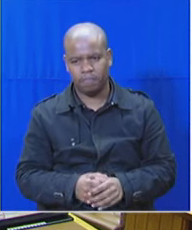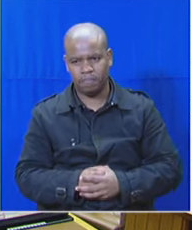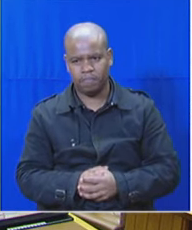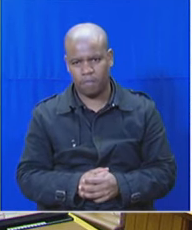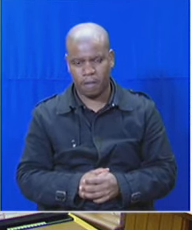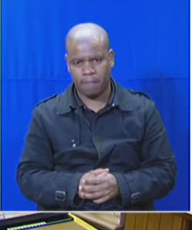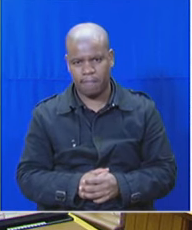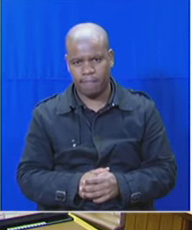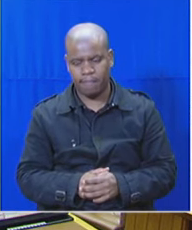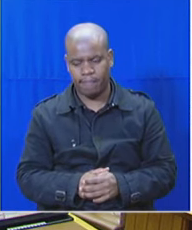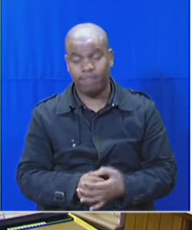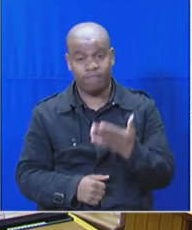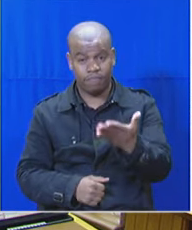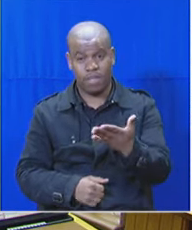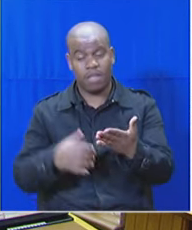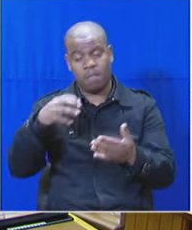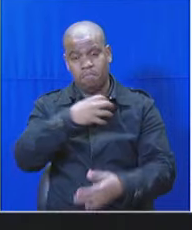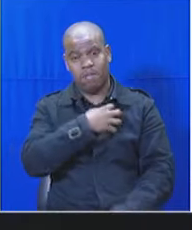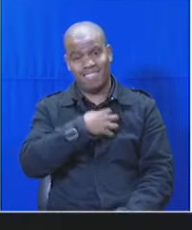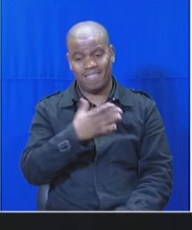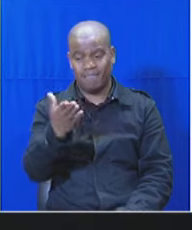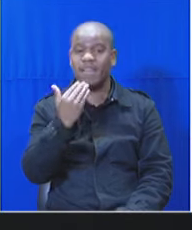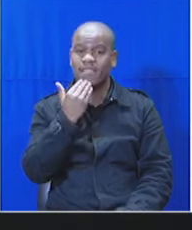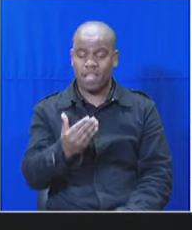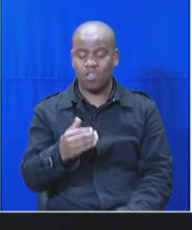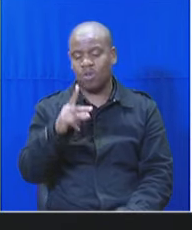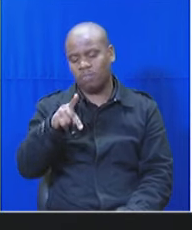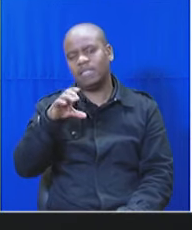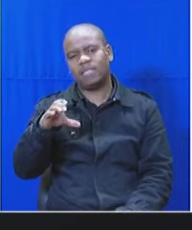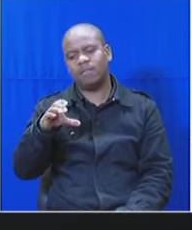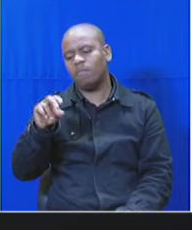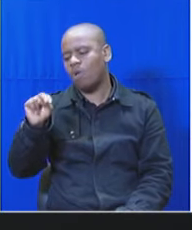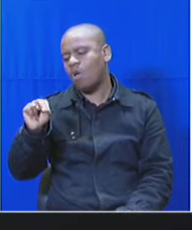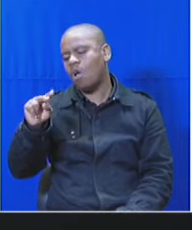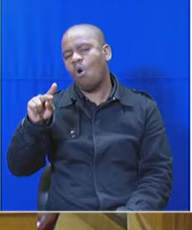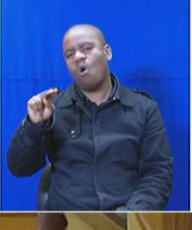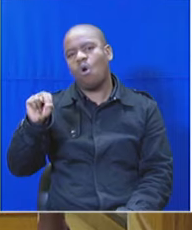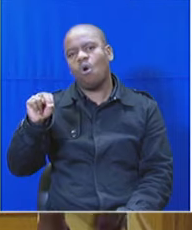Thank you very much, Minister. Honorable PC Ngwenya Mabila.